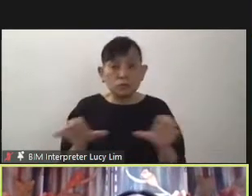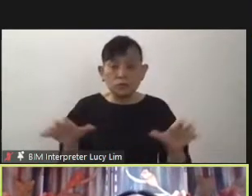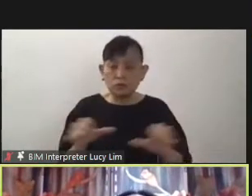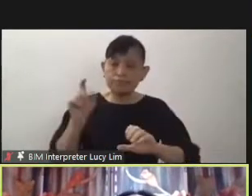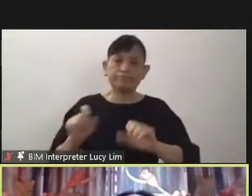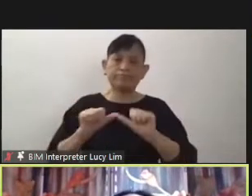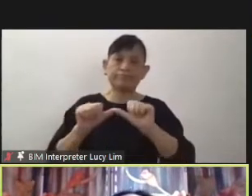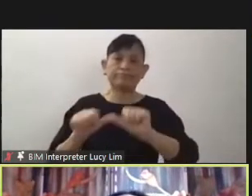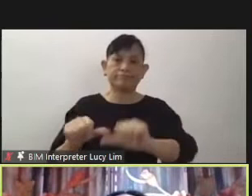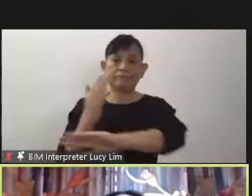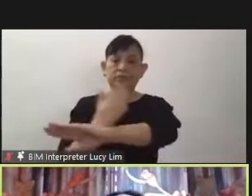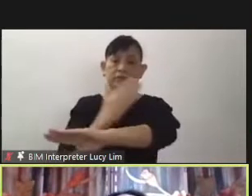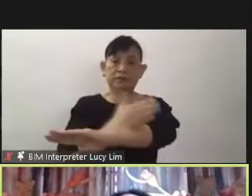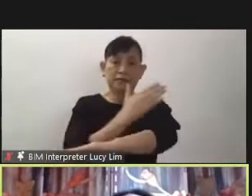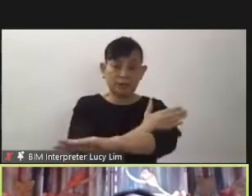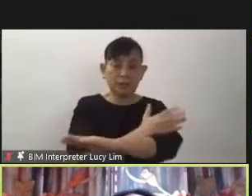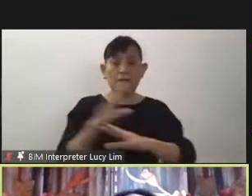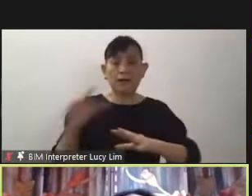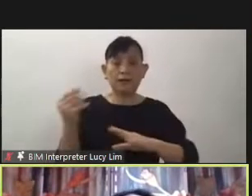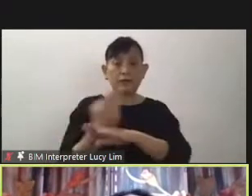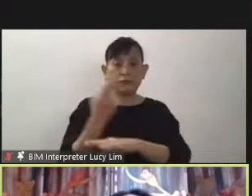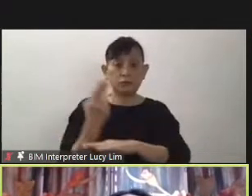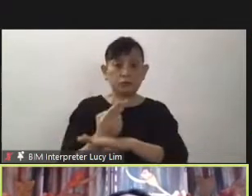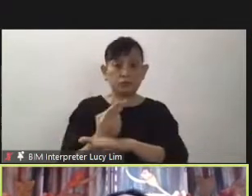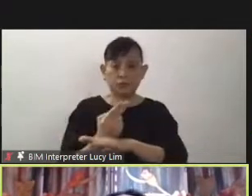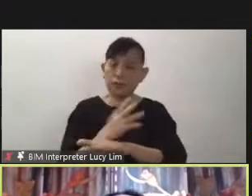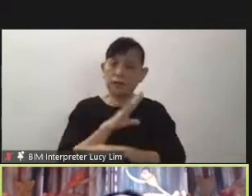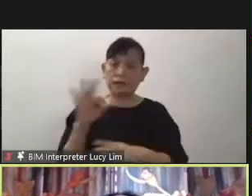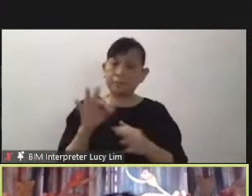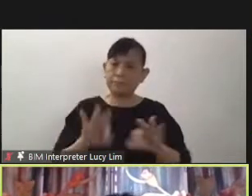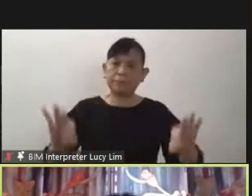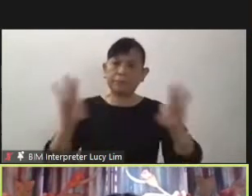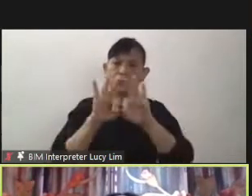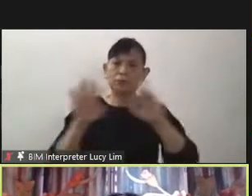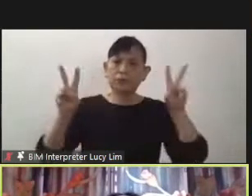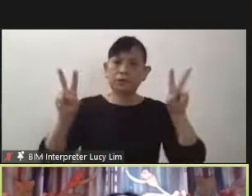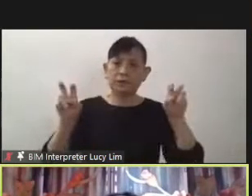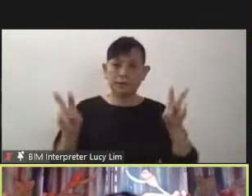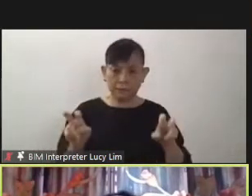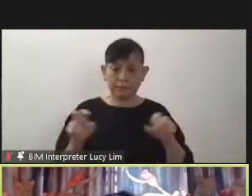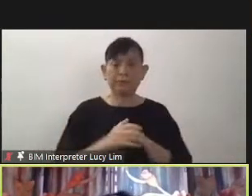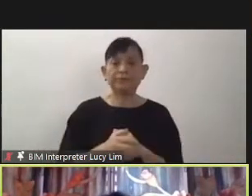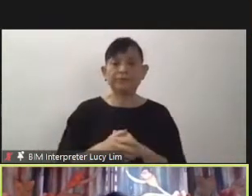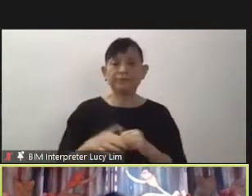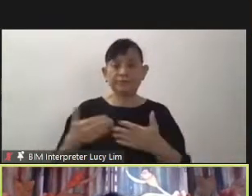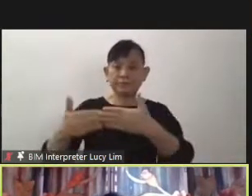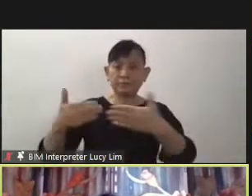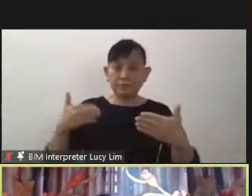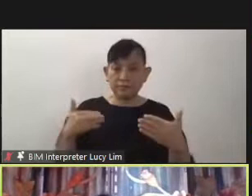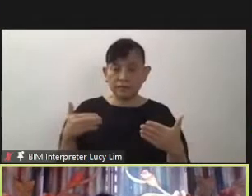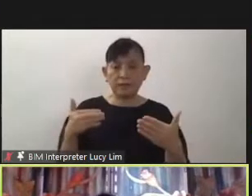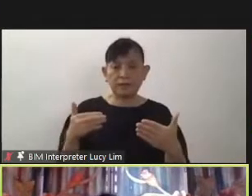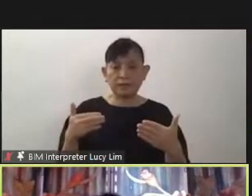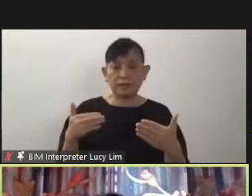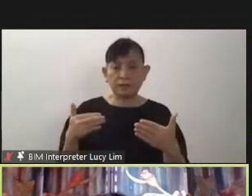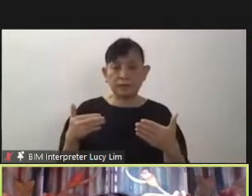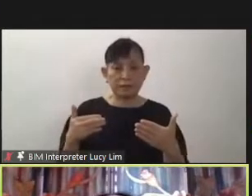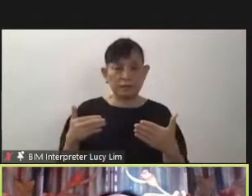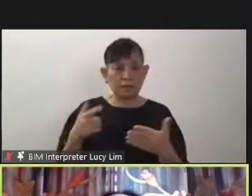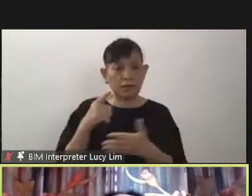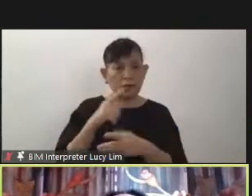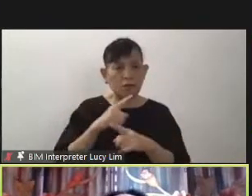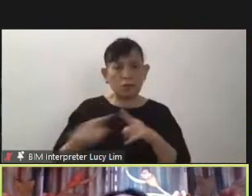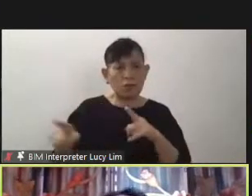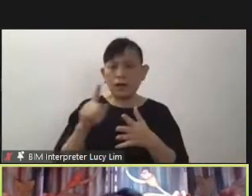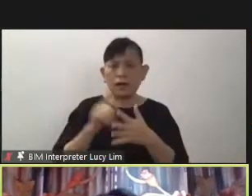And for us, the youth, this is actually quite an important issue. Before going into what our demands are, let's